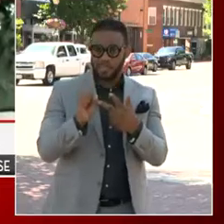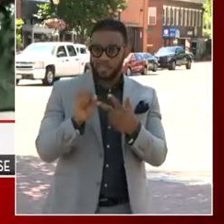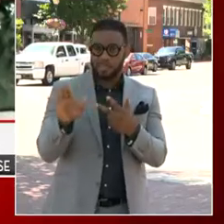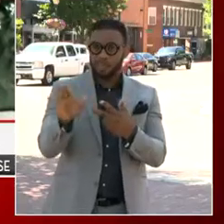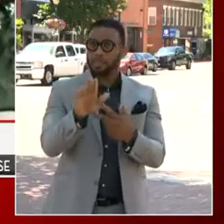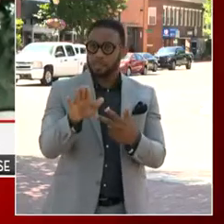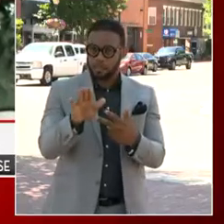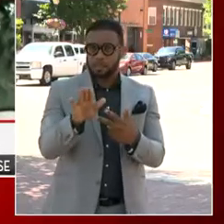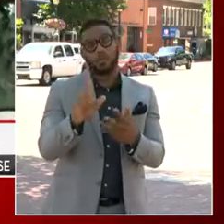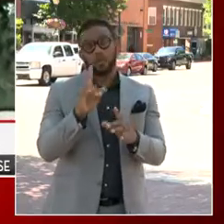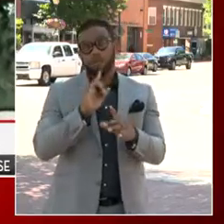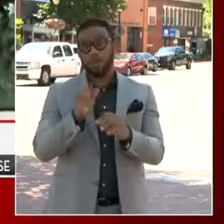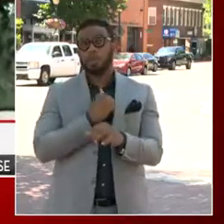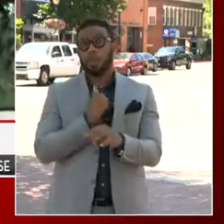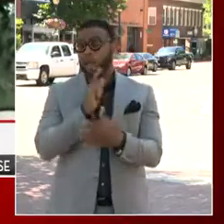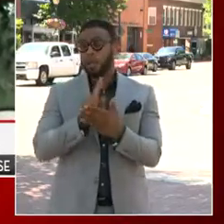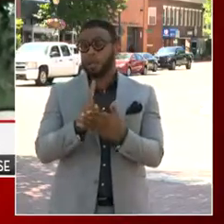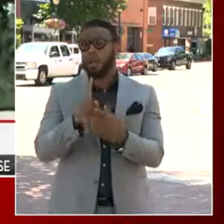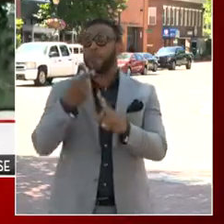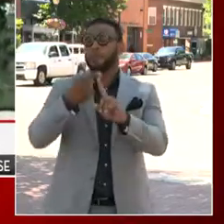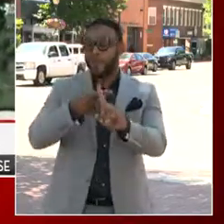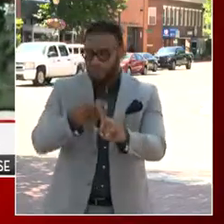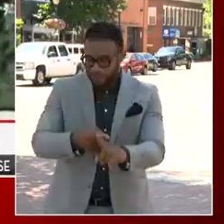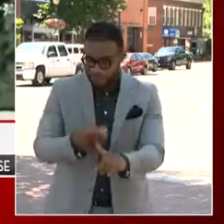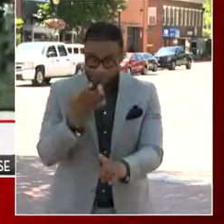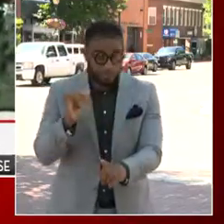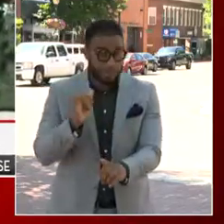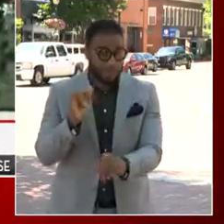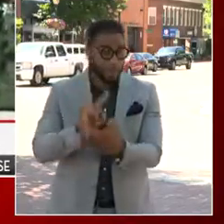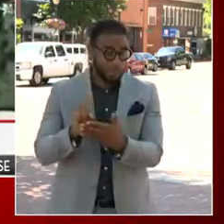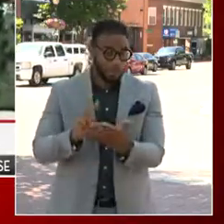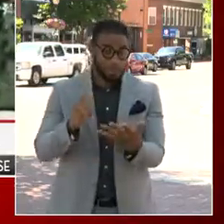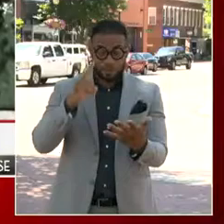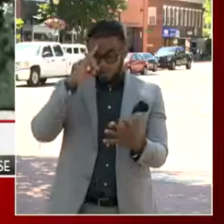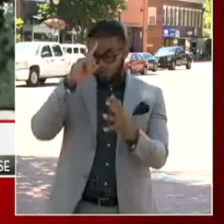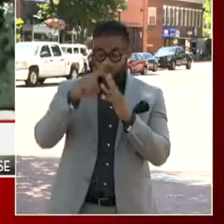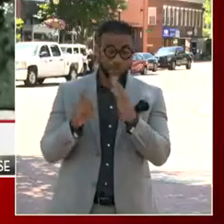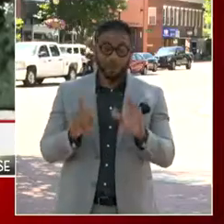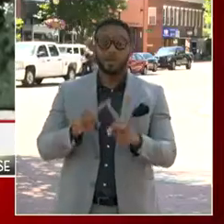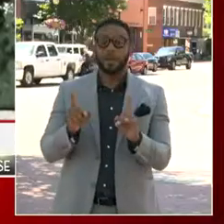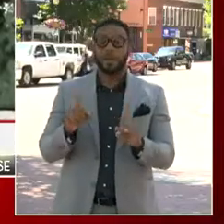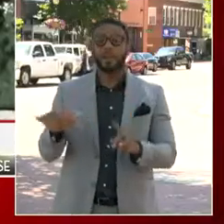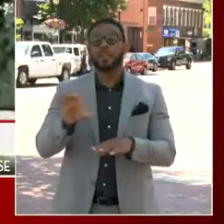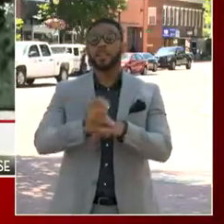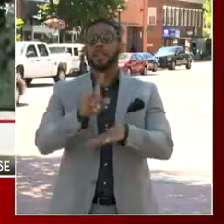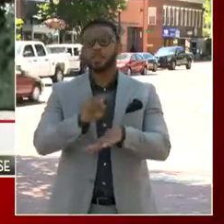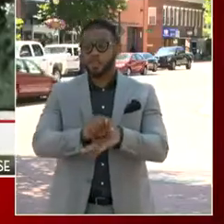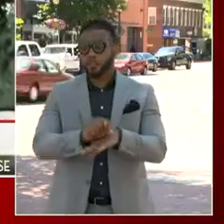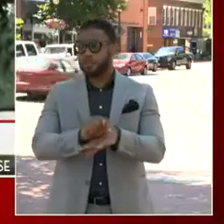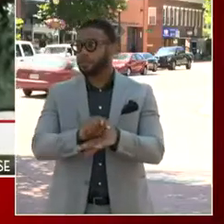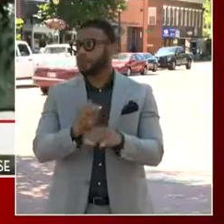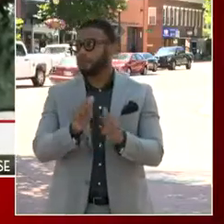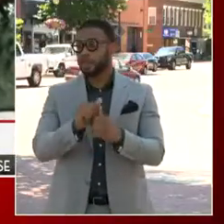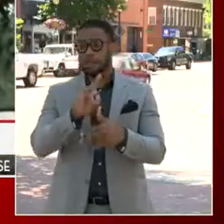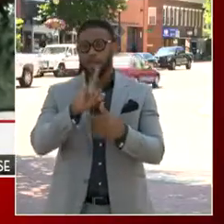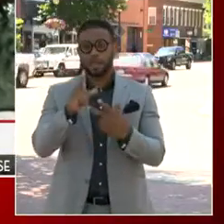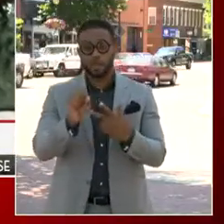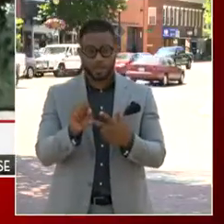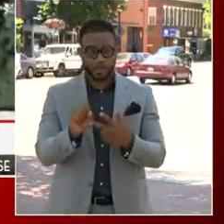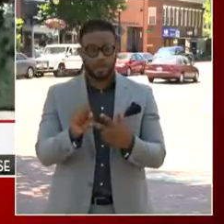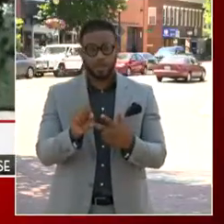their monthly, it seems like weekly, it was monthly, with their consultants and with